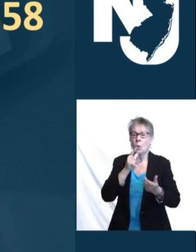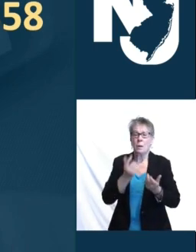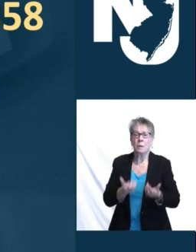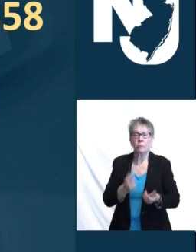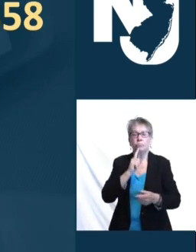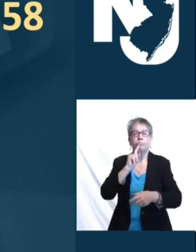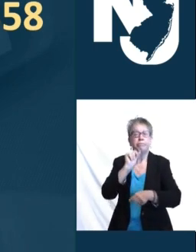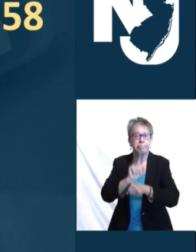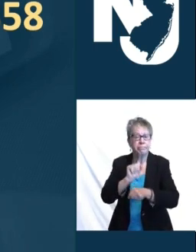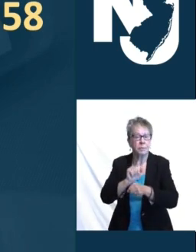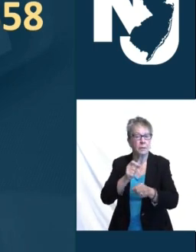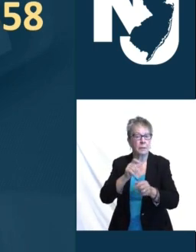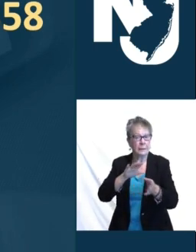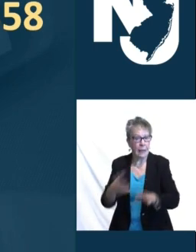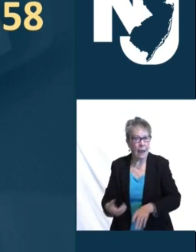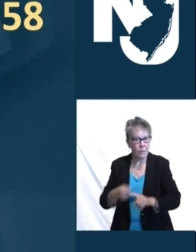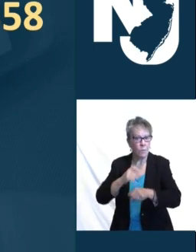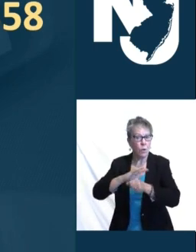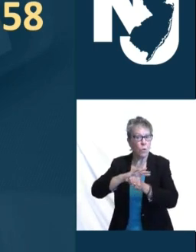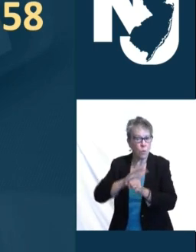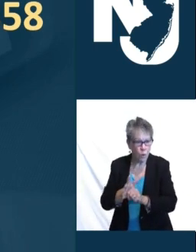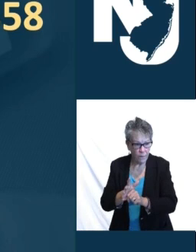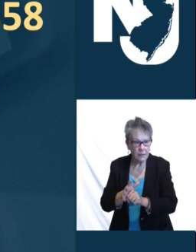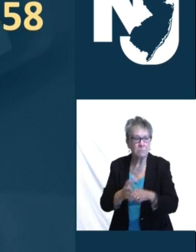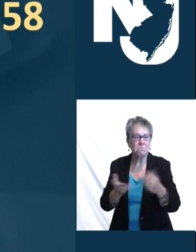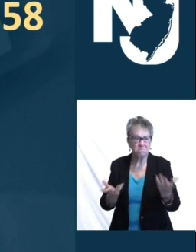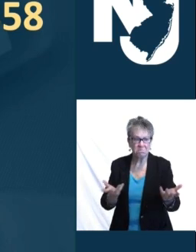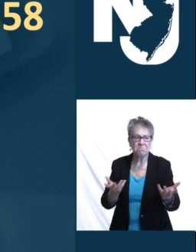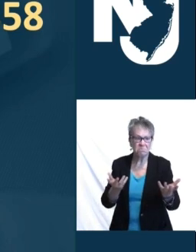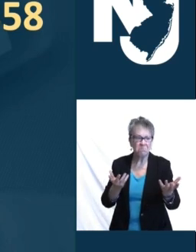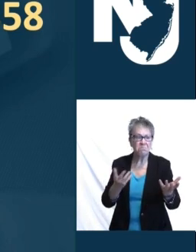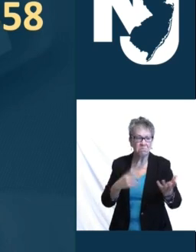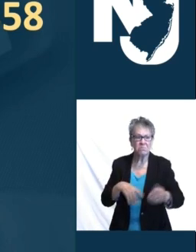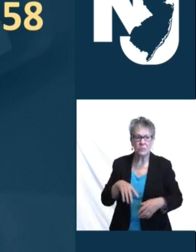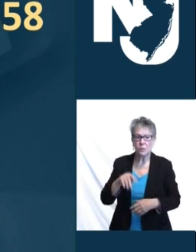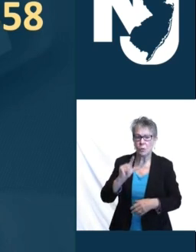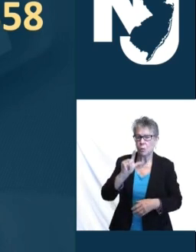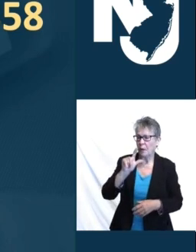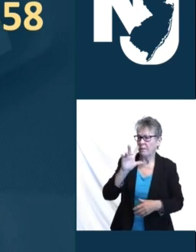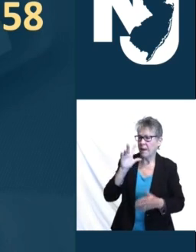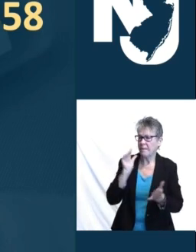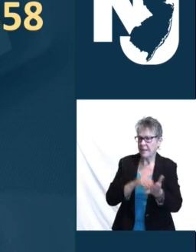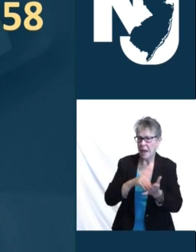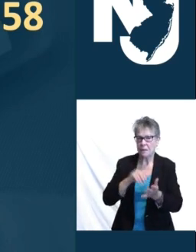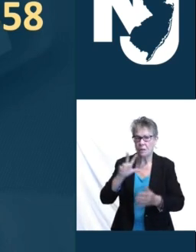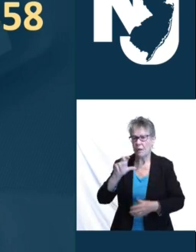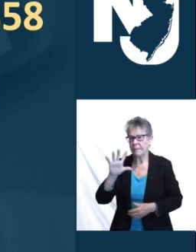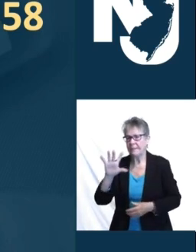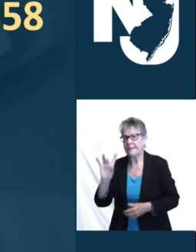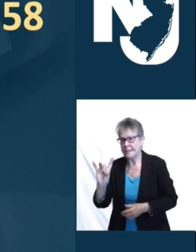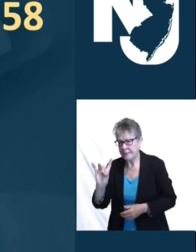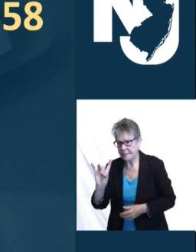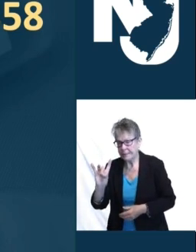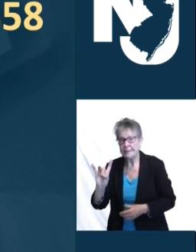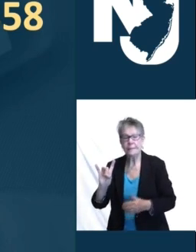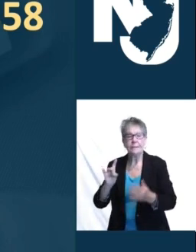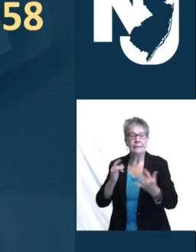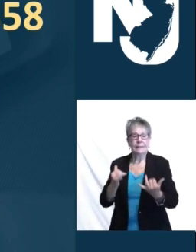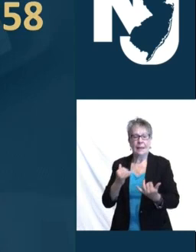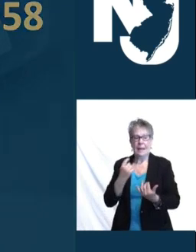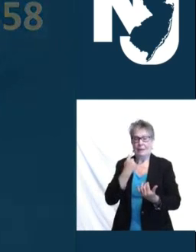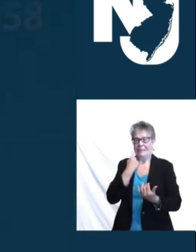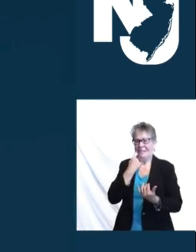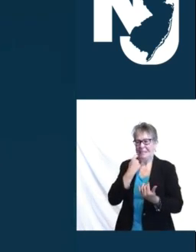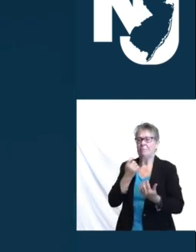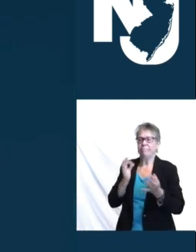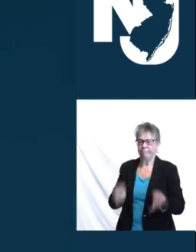an update on the probable losses of life. And now, as we always do, let's take a minute and remember 3 more of those we have lost. We'll